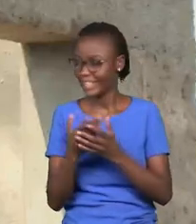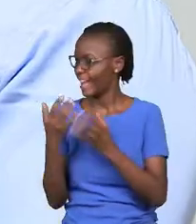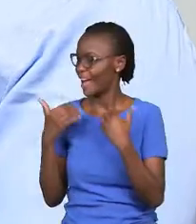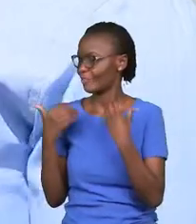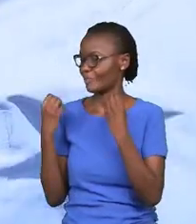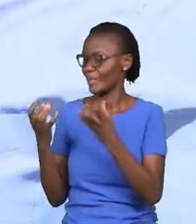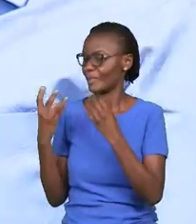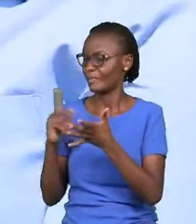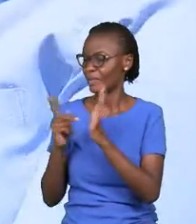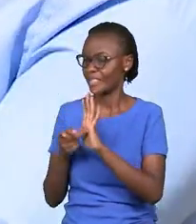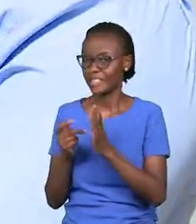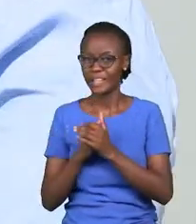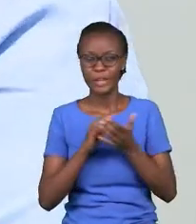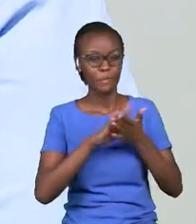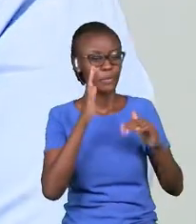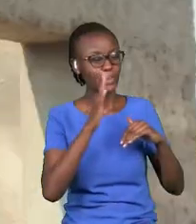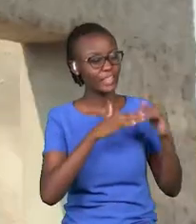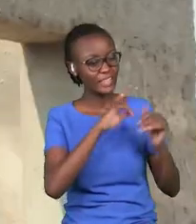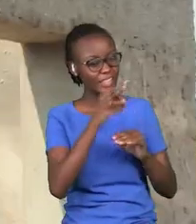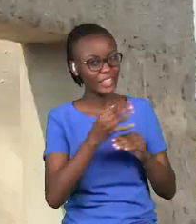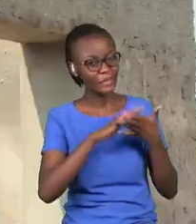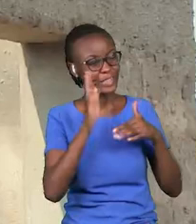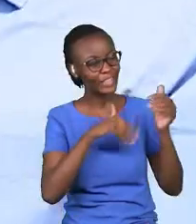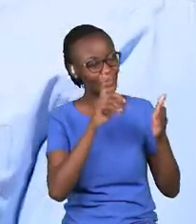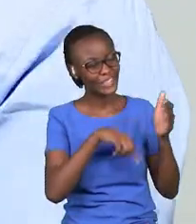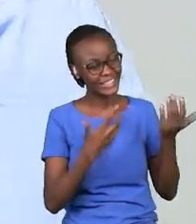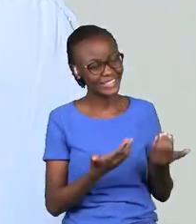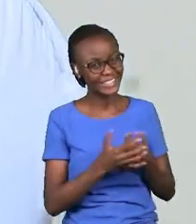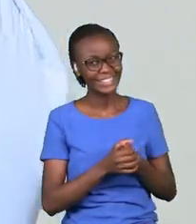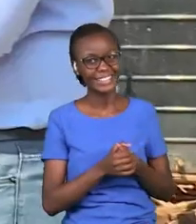number. More than 3,000, more than the number? No.